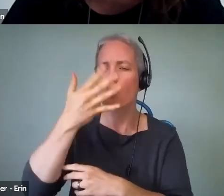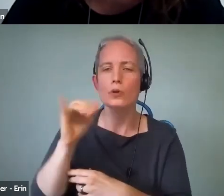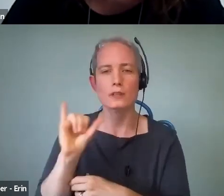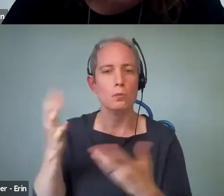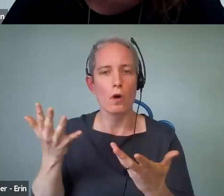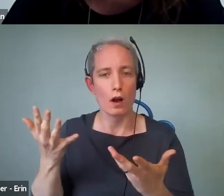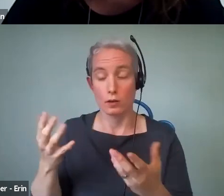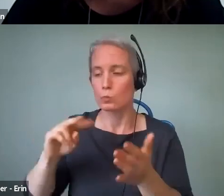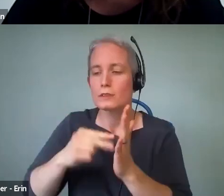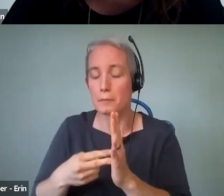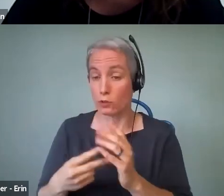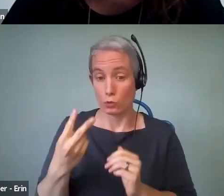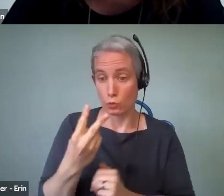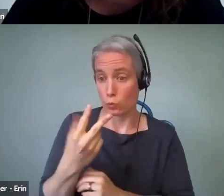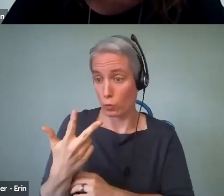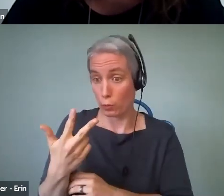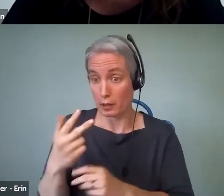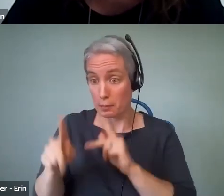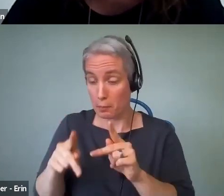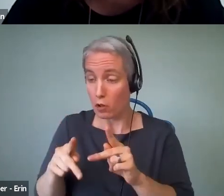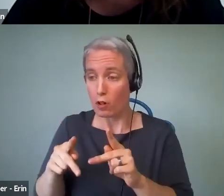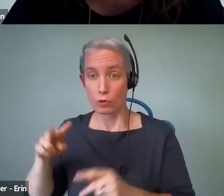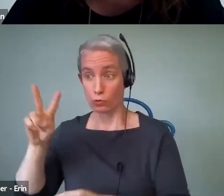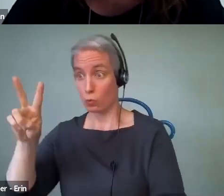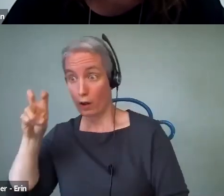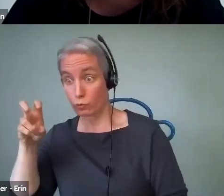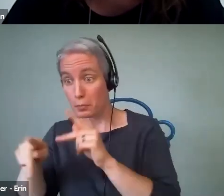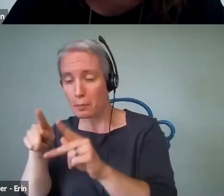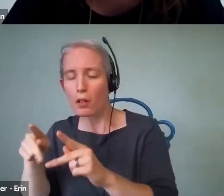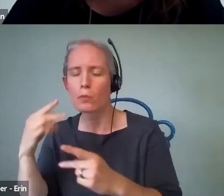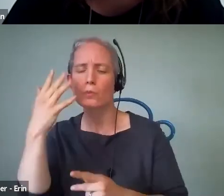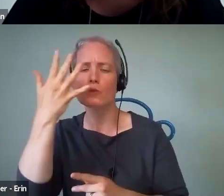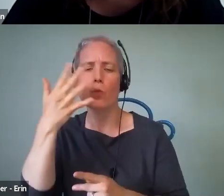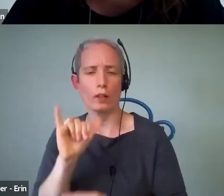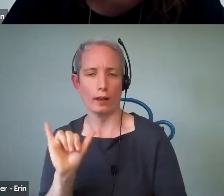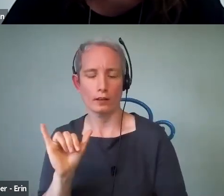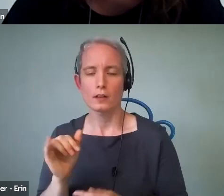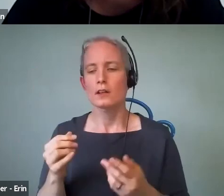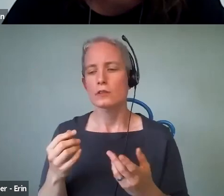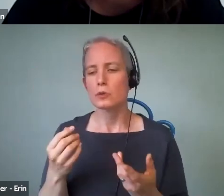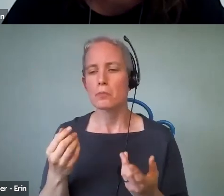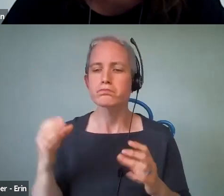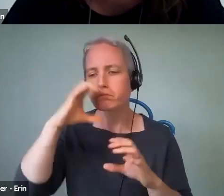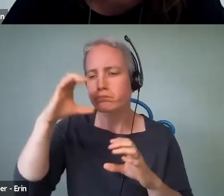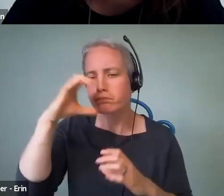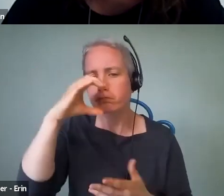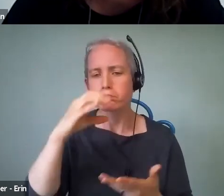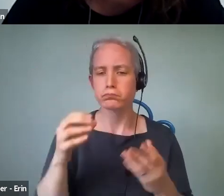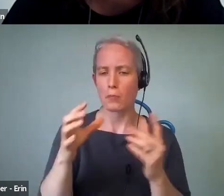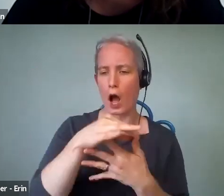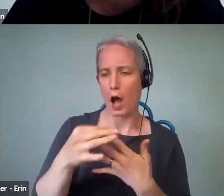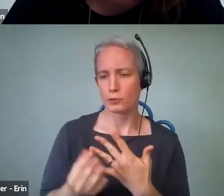people. With another, it could be 200. So you gotta kind of look at the options based on the nature of the